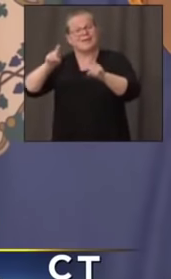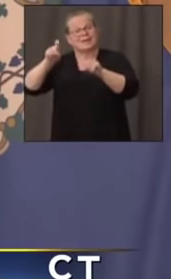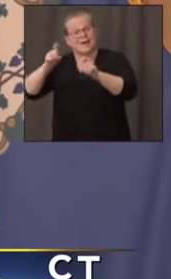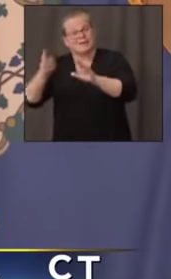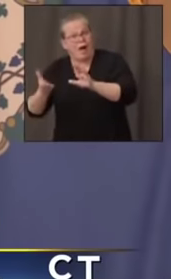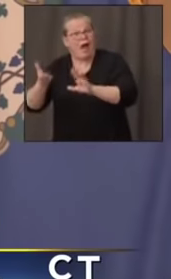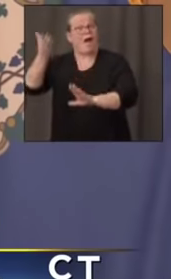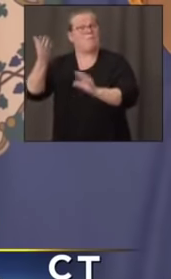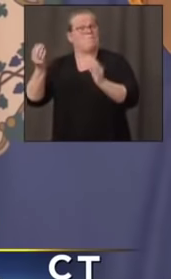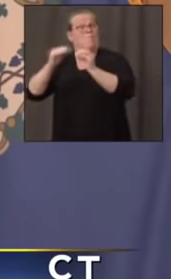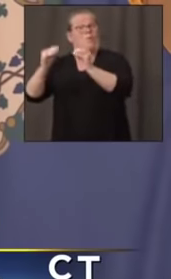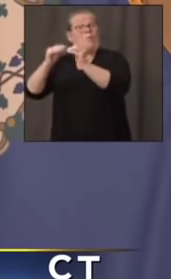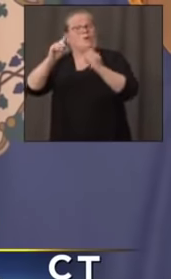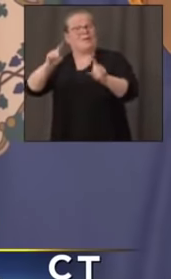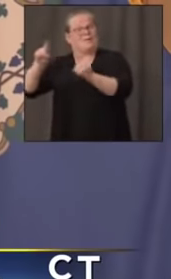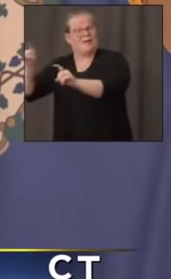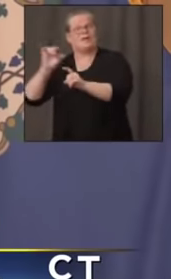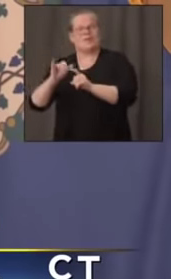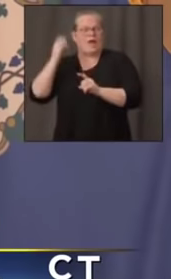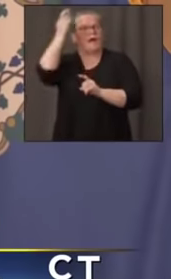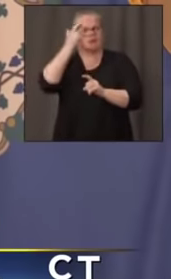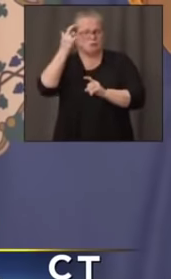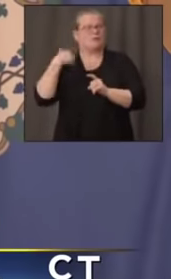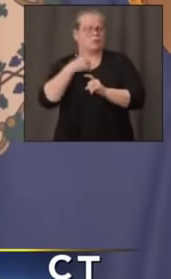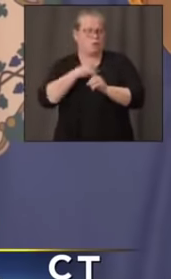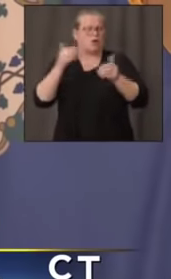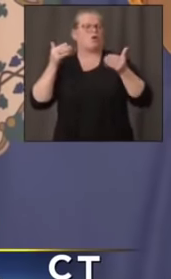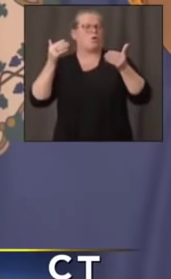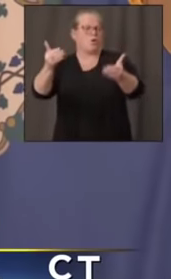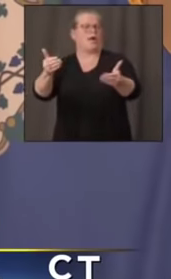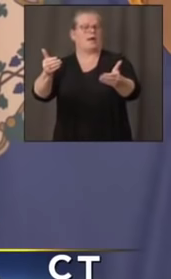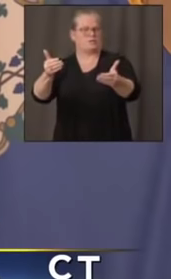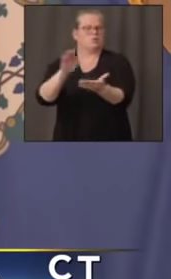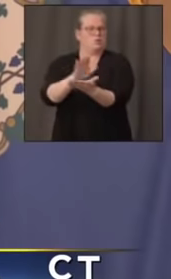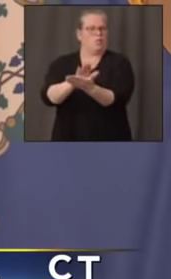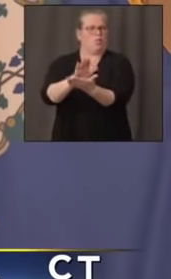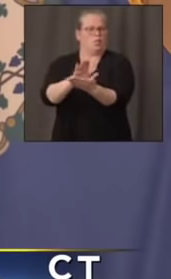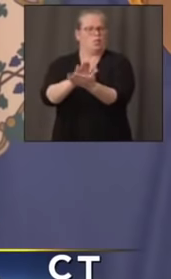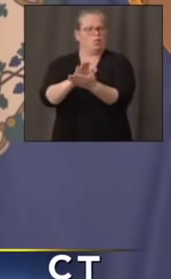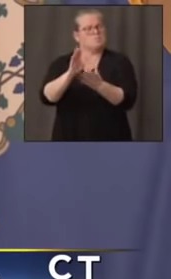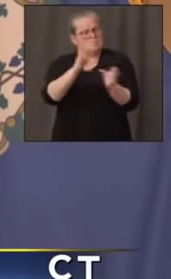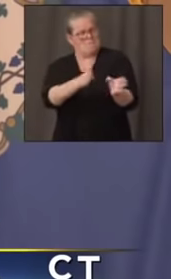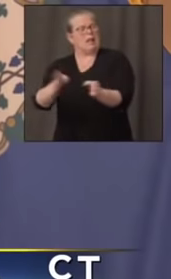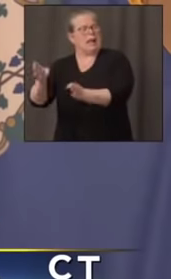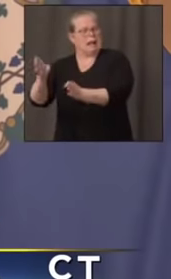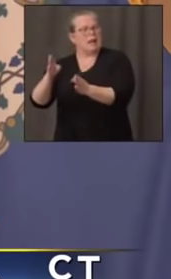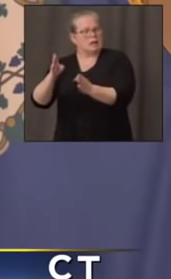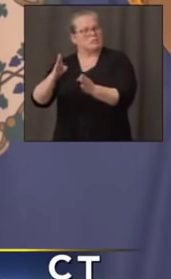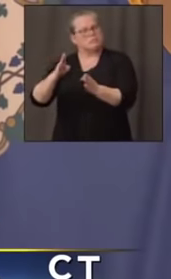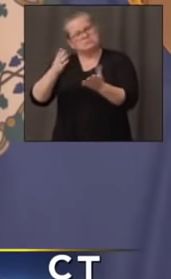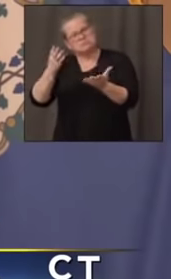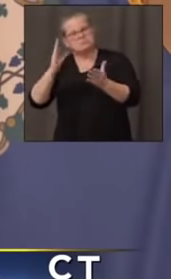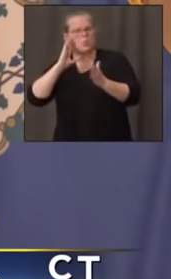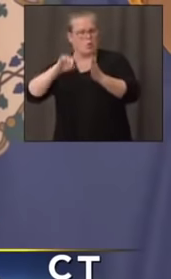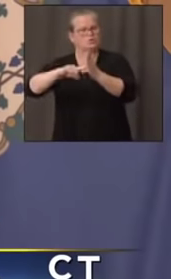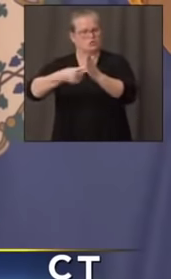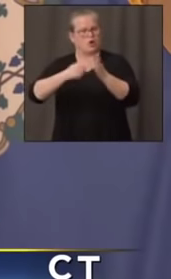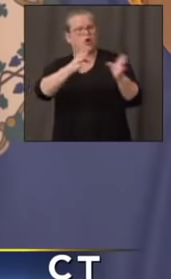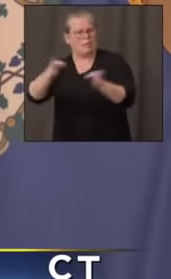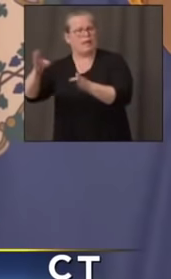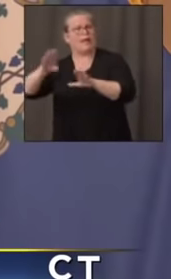are moving forward with our reopening strategy for our schools starting in September on time.